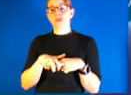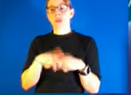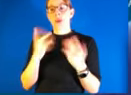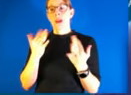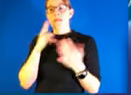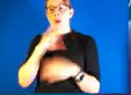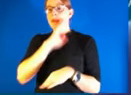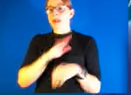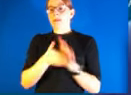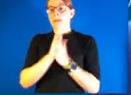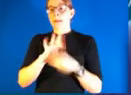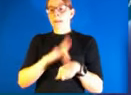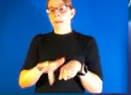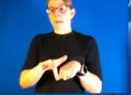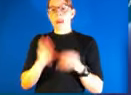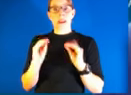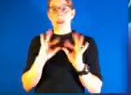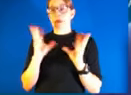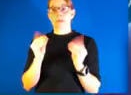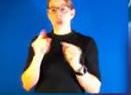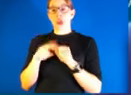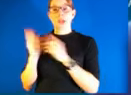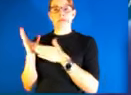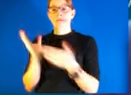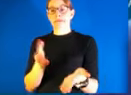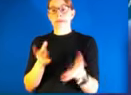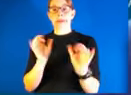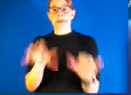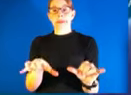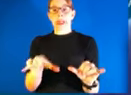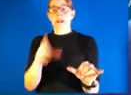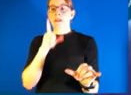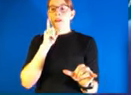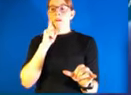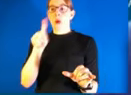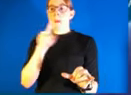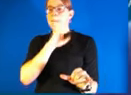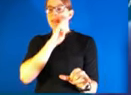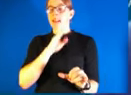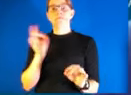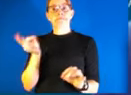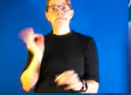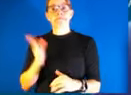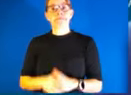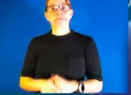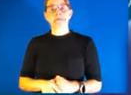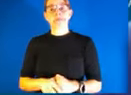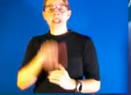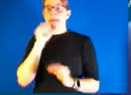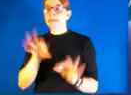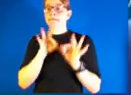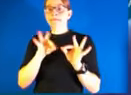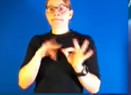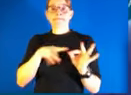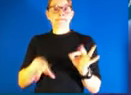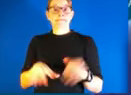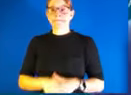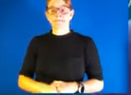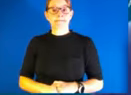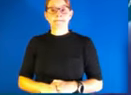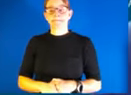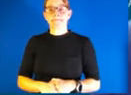bed to open where the ambulance couldn't offload the patient to the bed. So it's a terrible thing. It's not ideal. We don't like it.